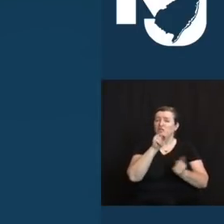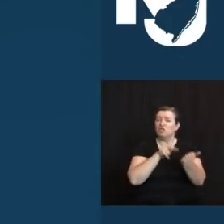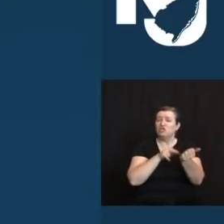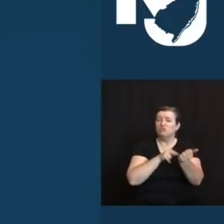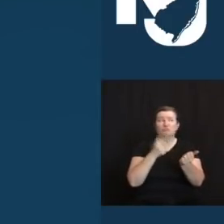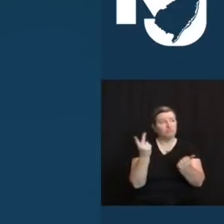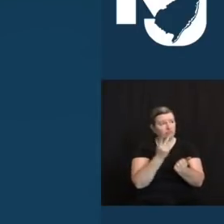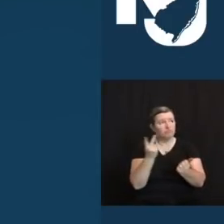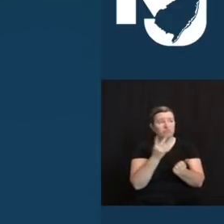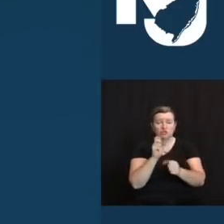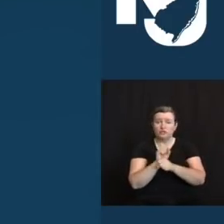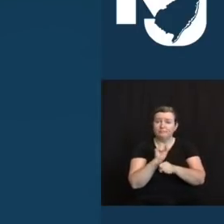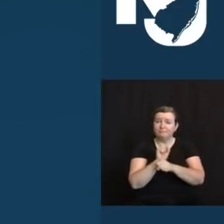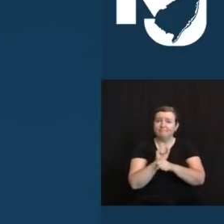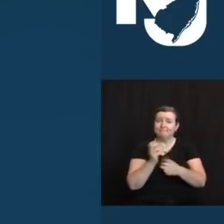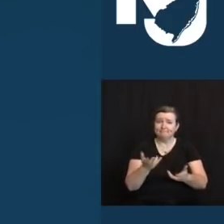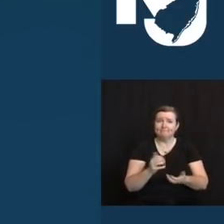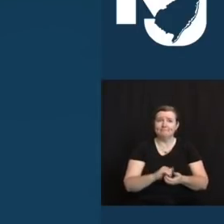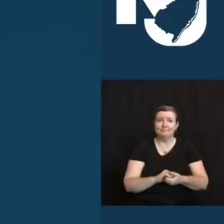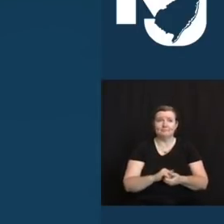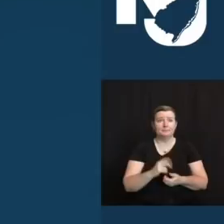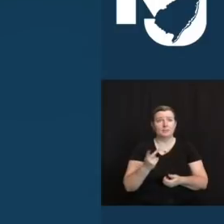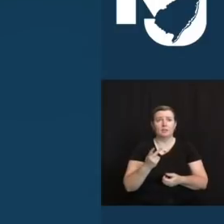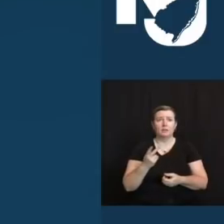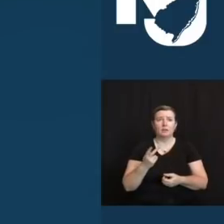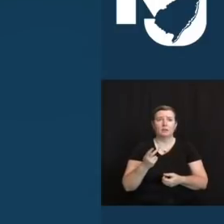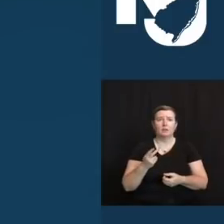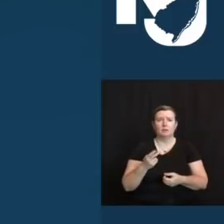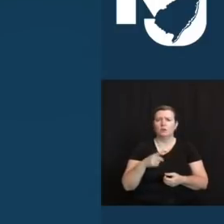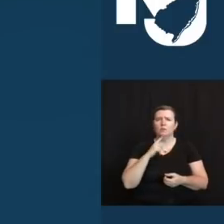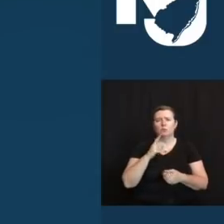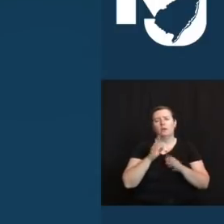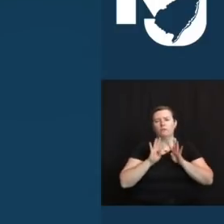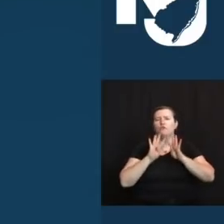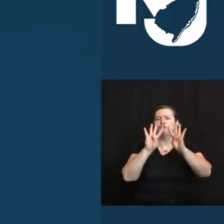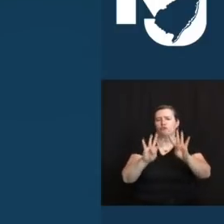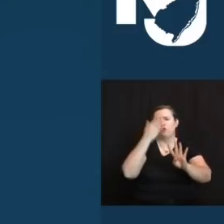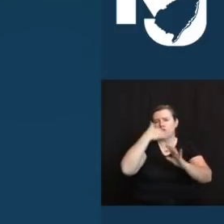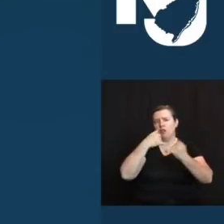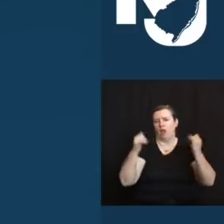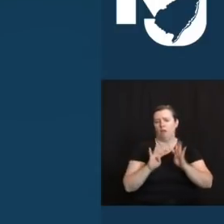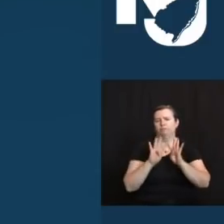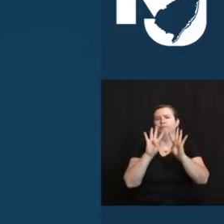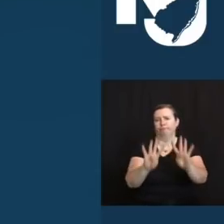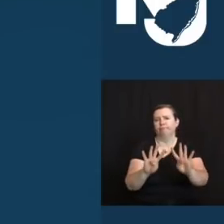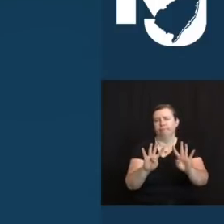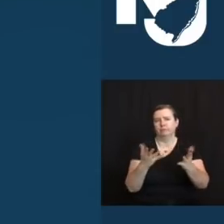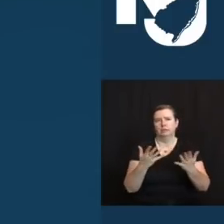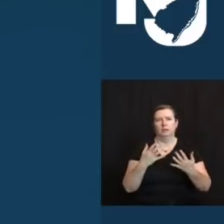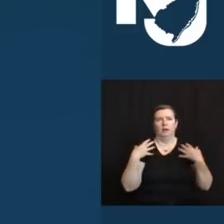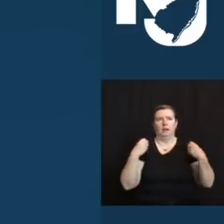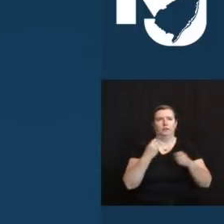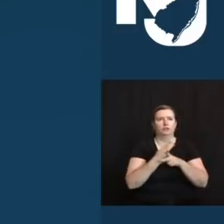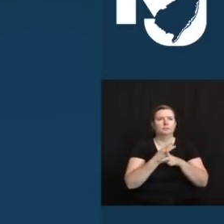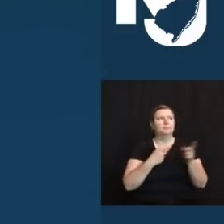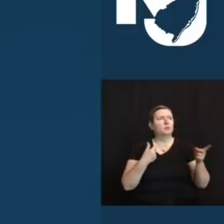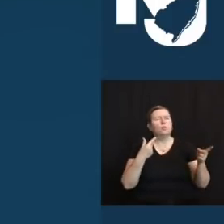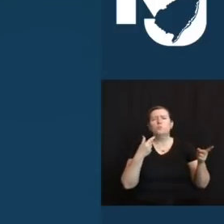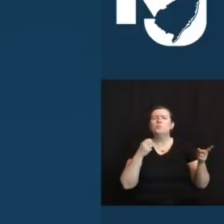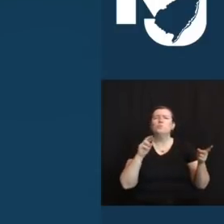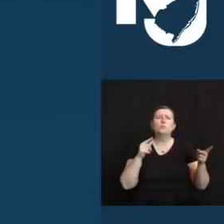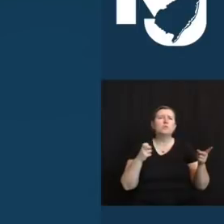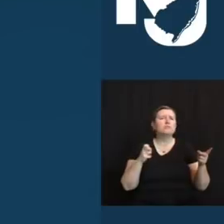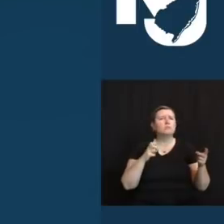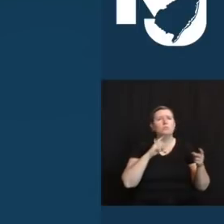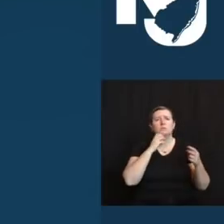our many frontline healthcare heroes. George was a tremendous and treasured member of the